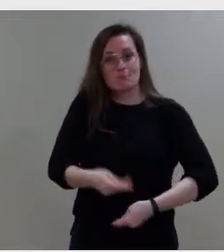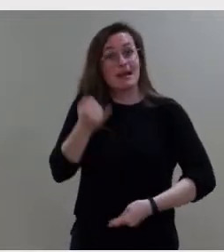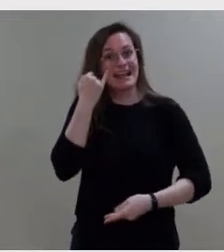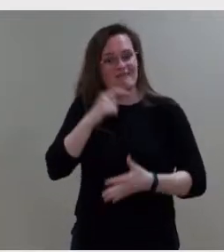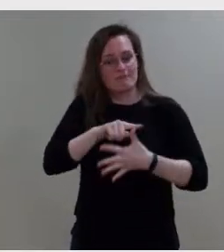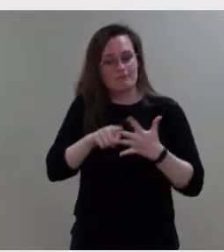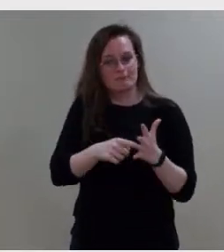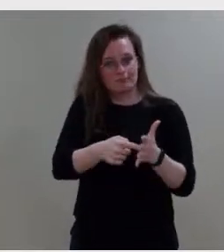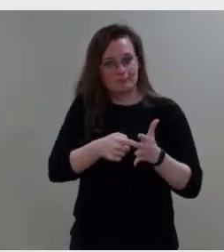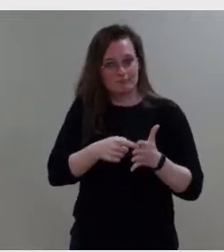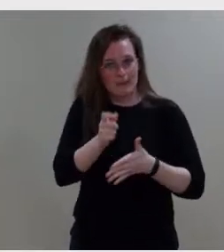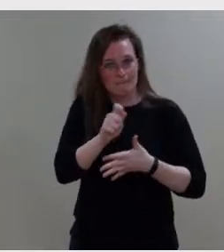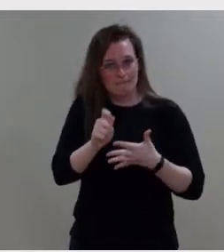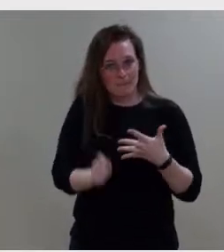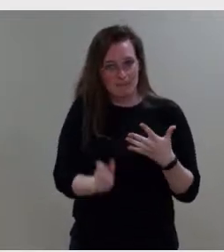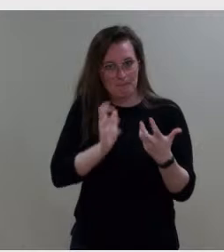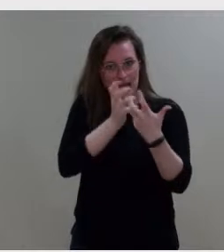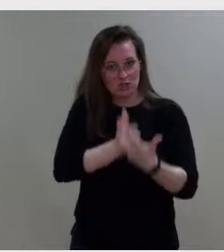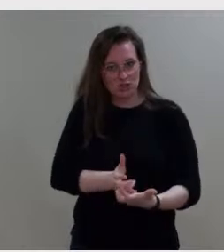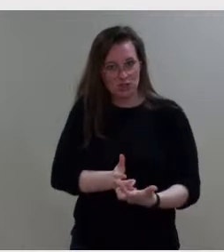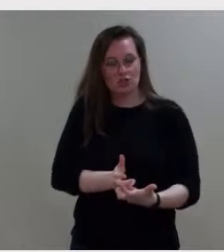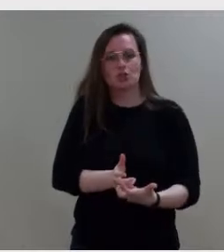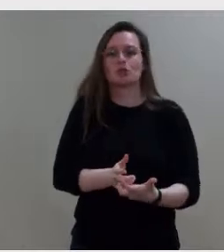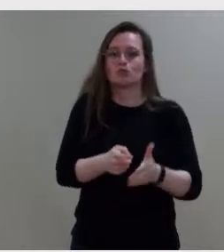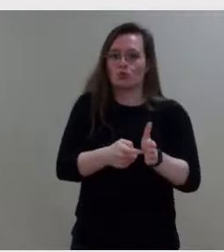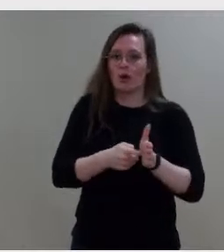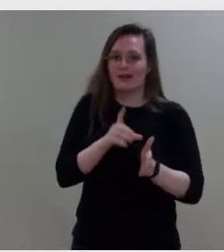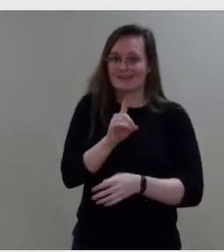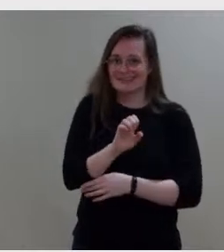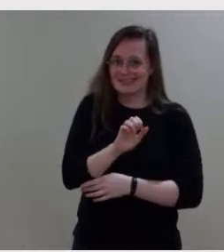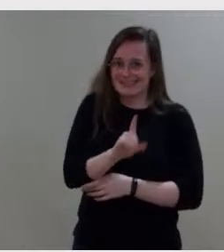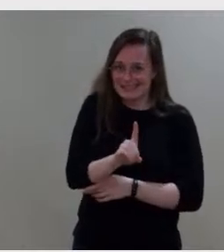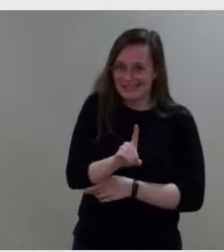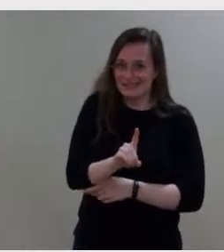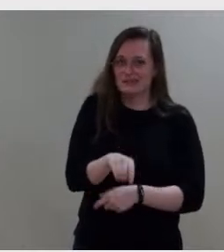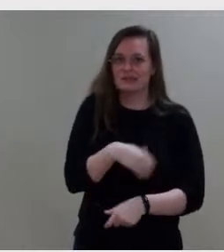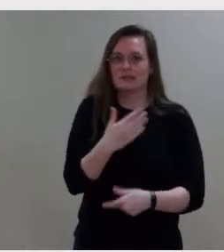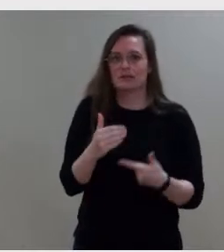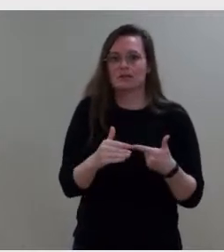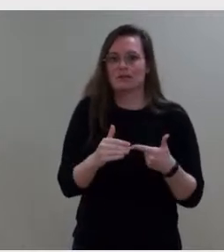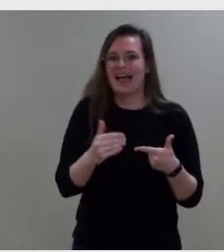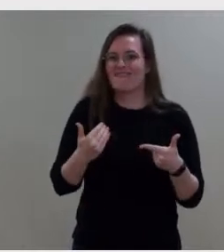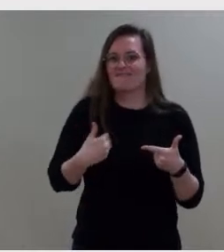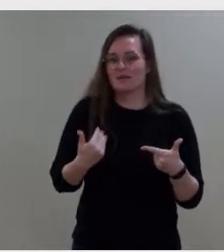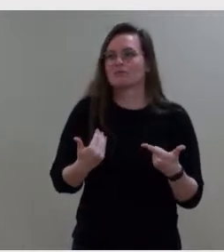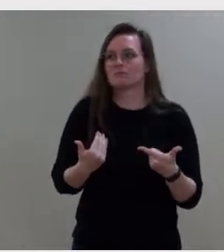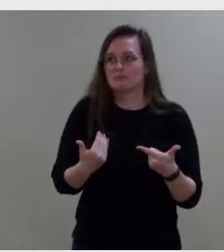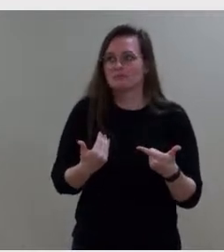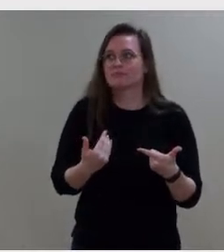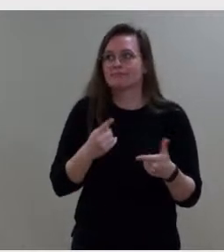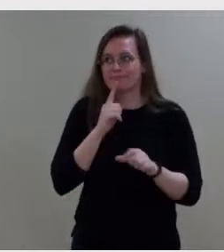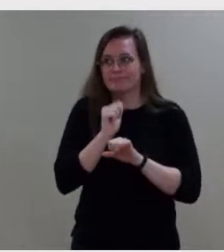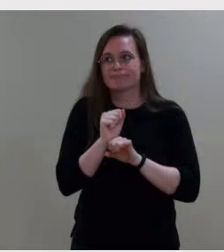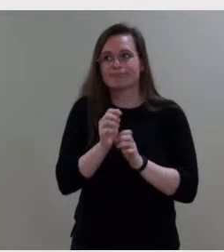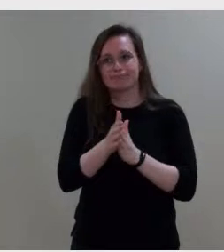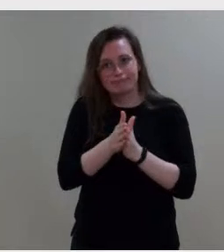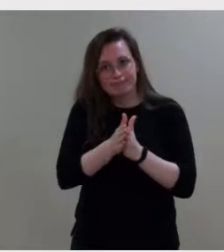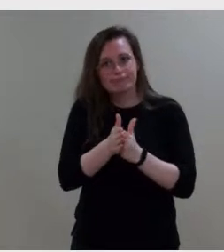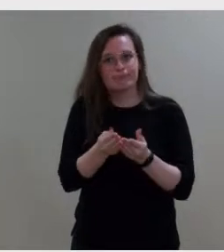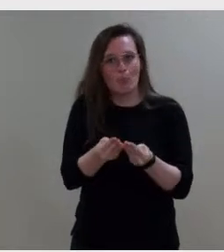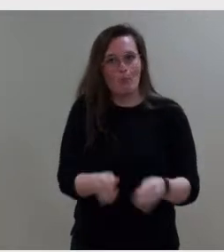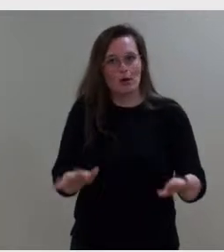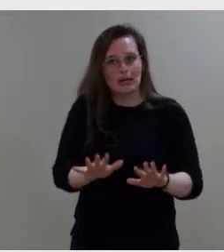It requires a deed. It must convey an interest in real property, and there must be a